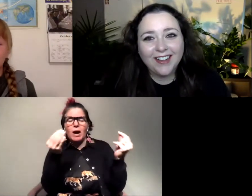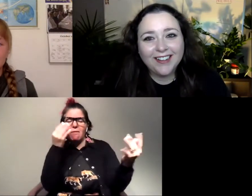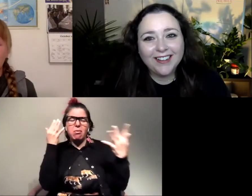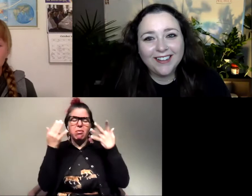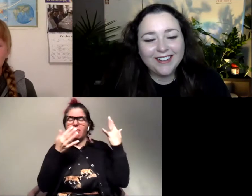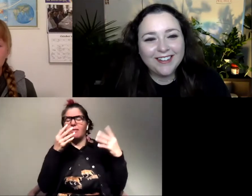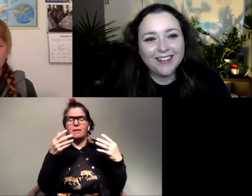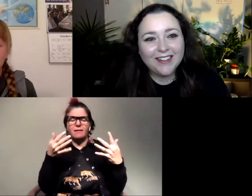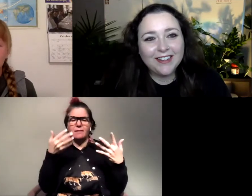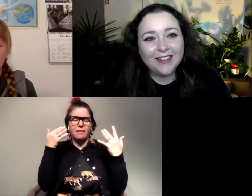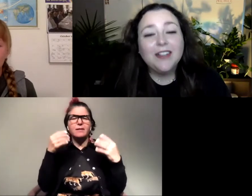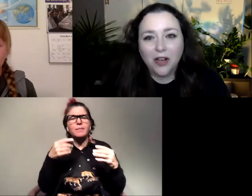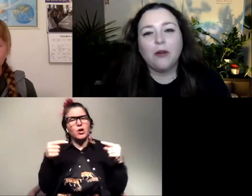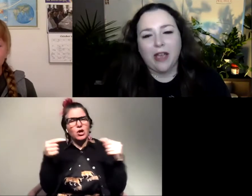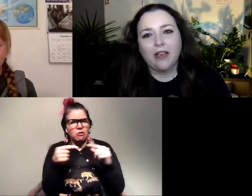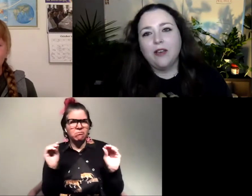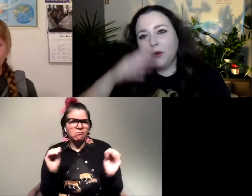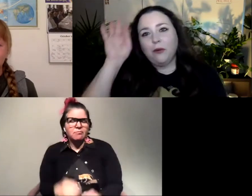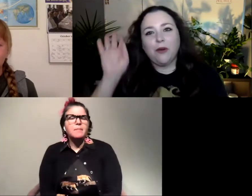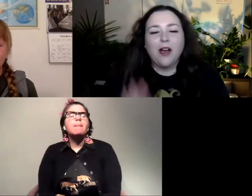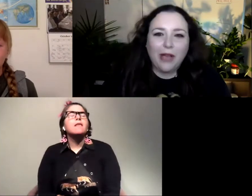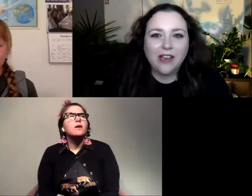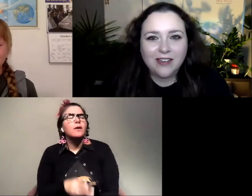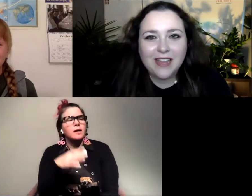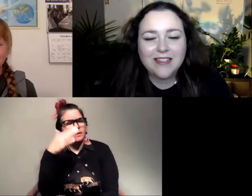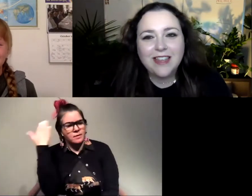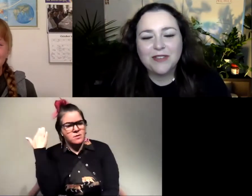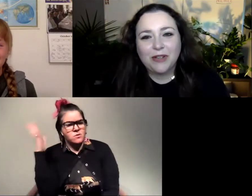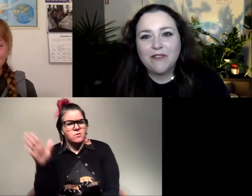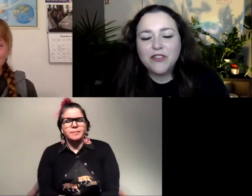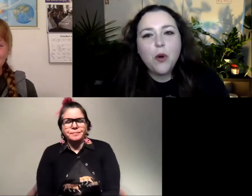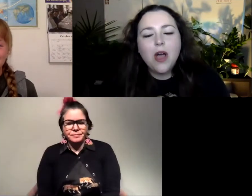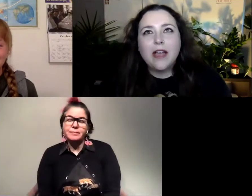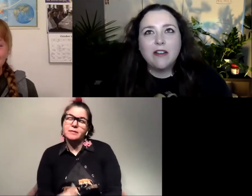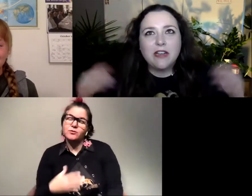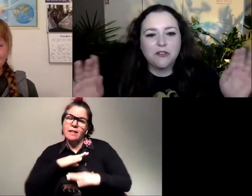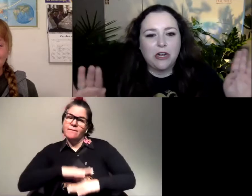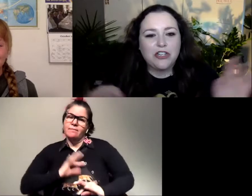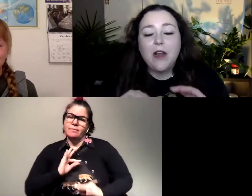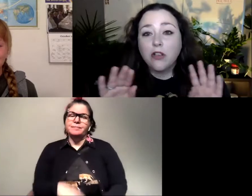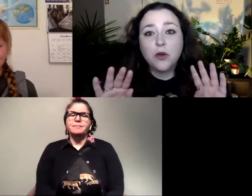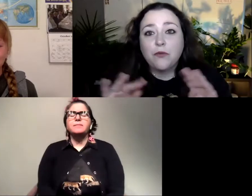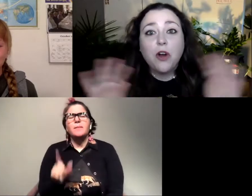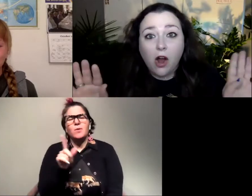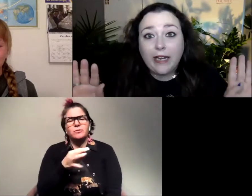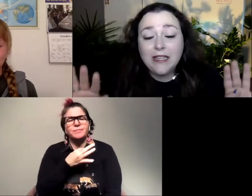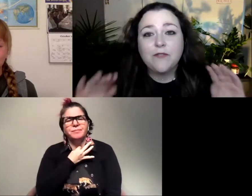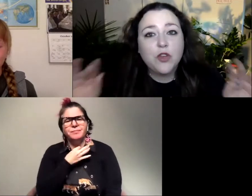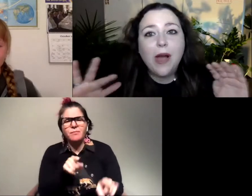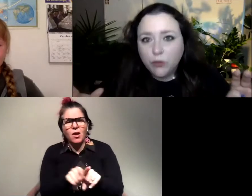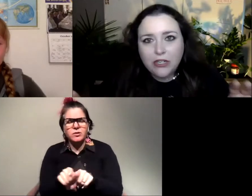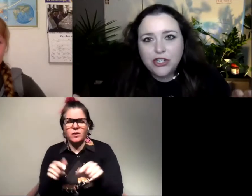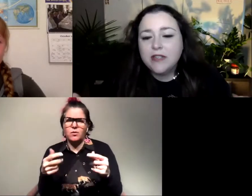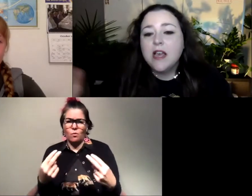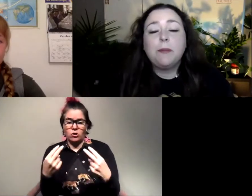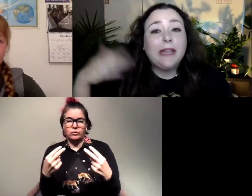but they actually don't hurt you at all. Okay. Whew. Okay, good. That's a relief. So here's a question. And also for our audience, if you